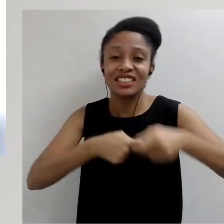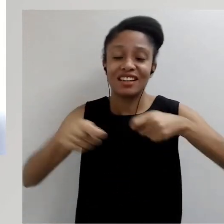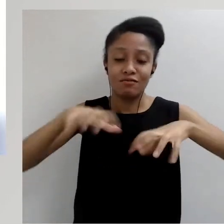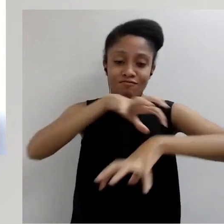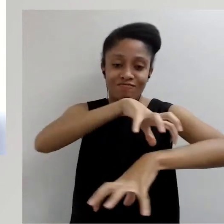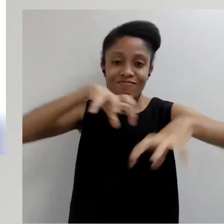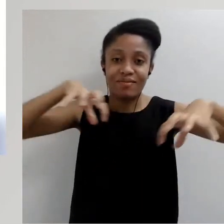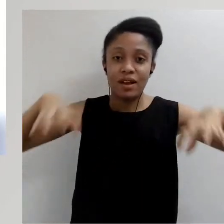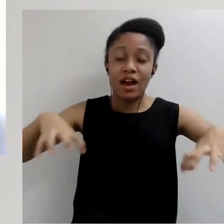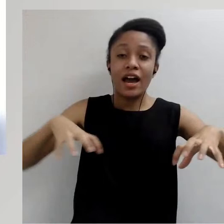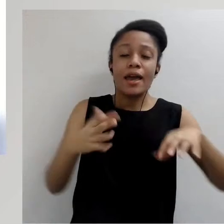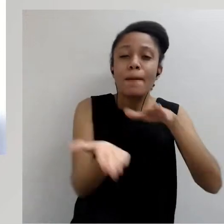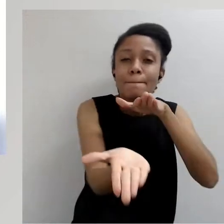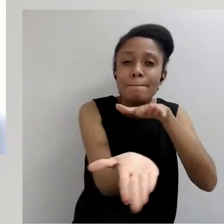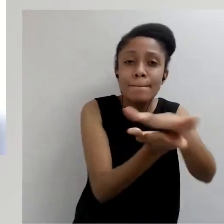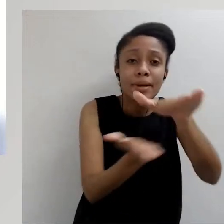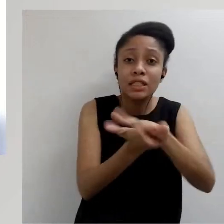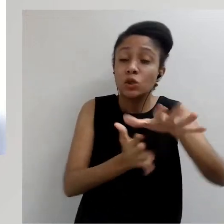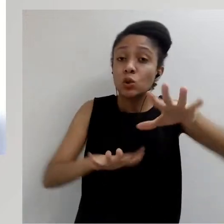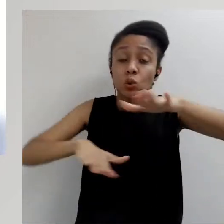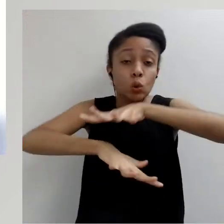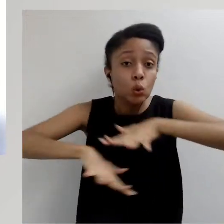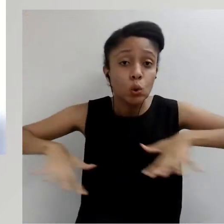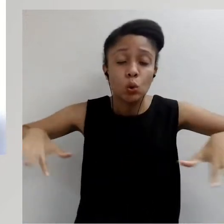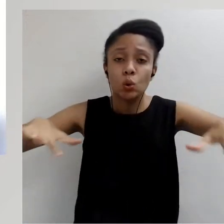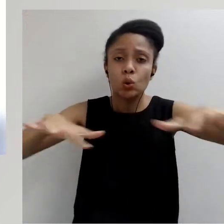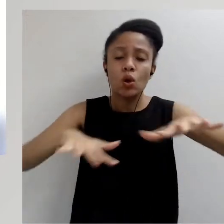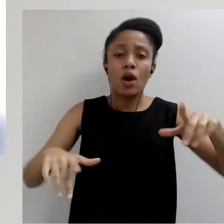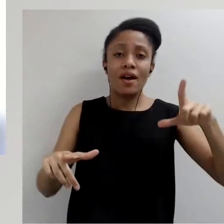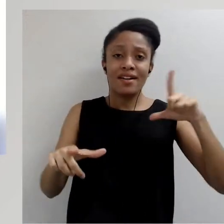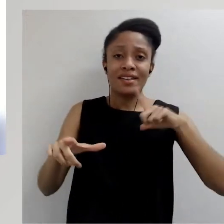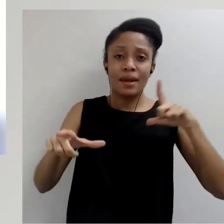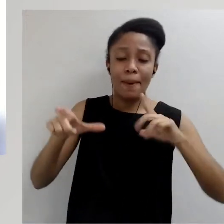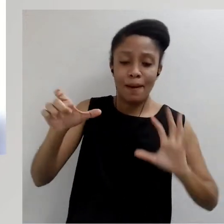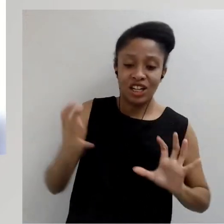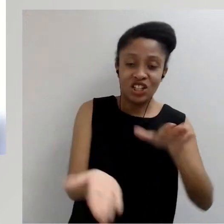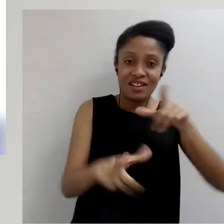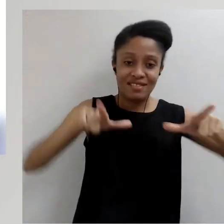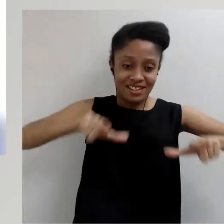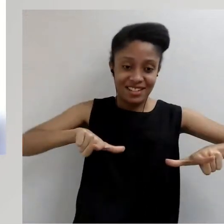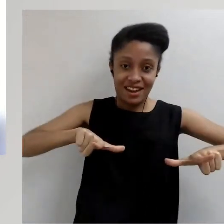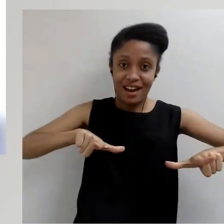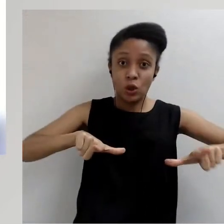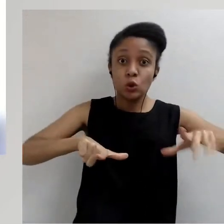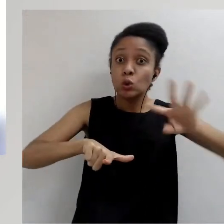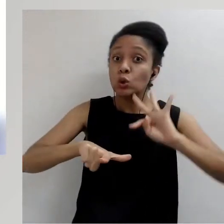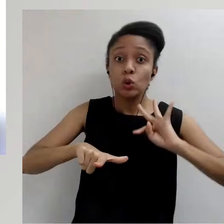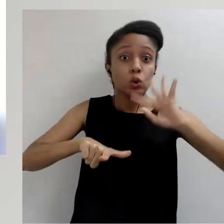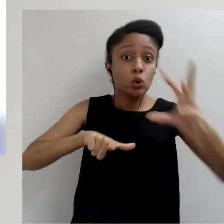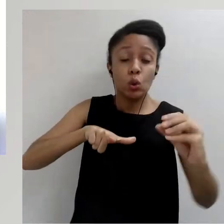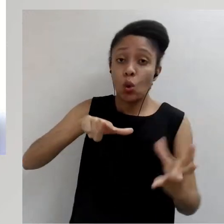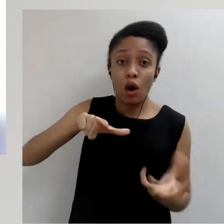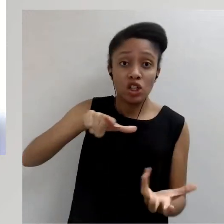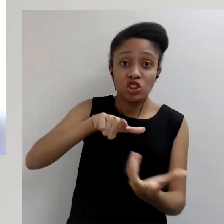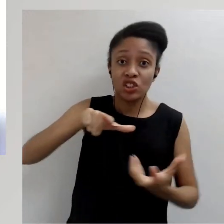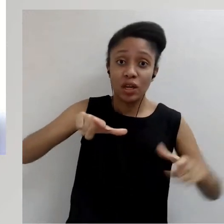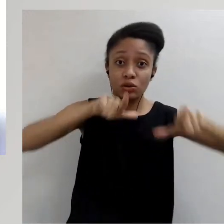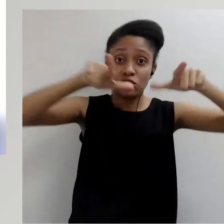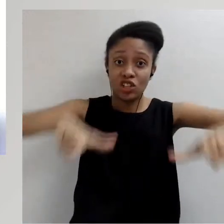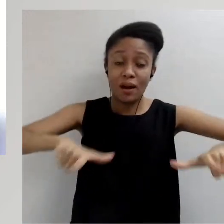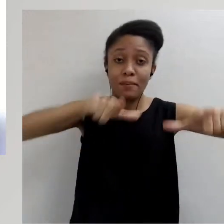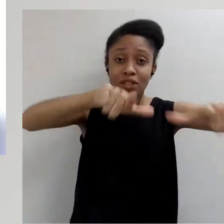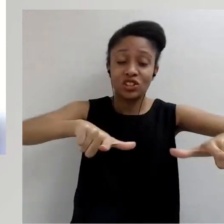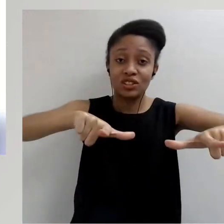And it manages all the printing area, and then we have diagrammation of the plates all digitally. We